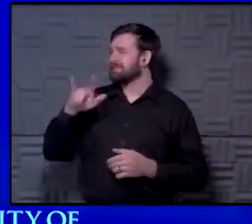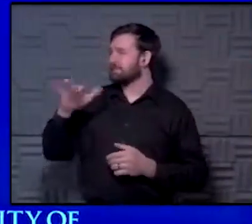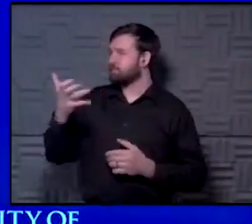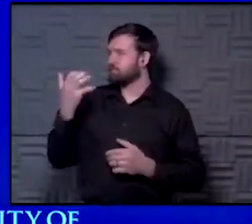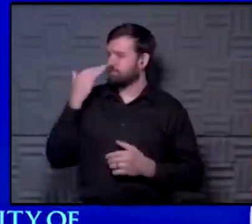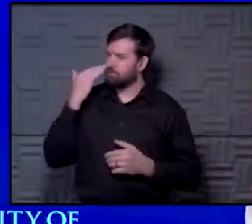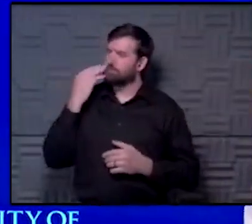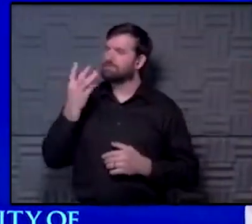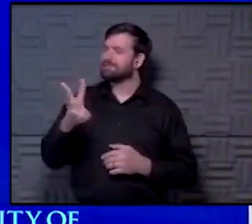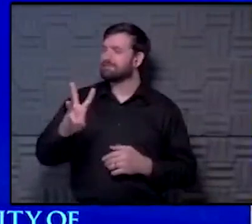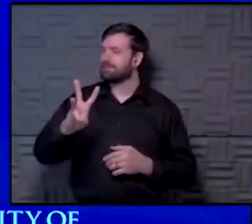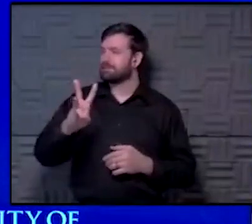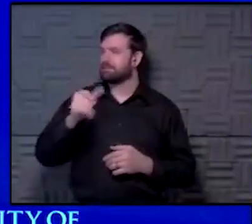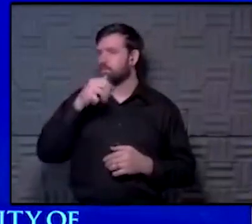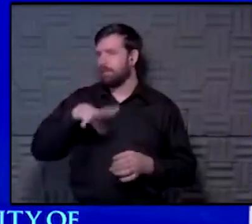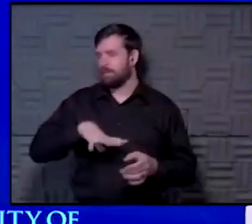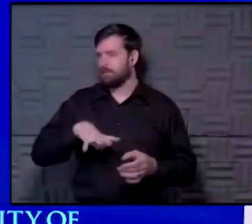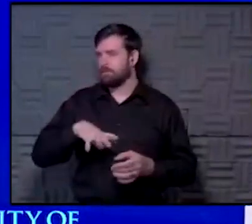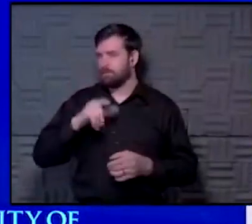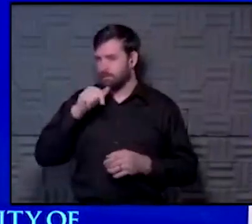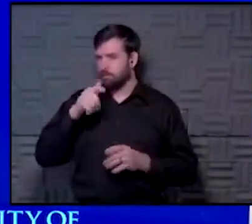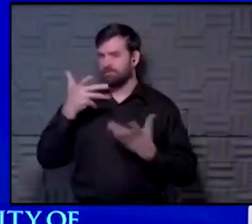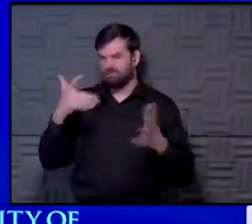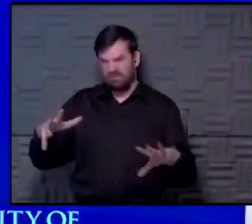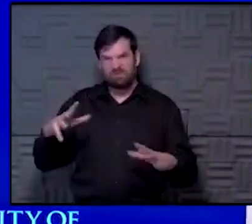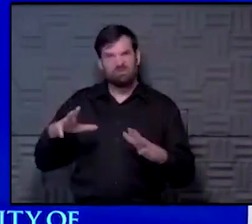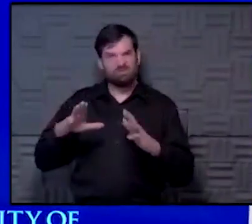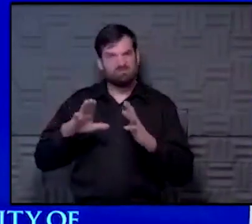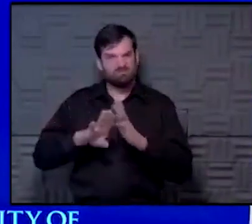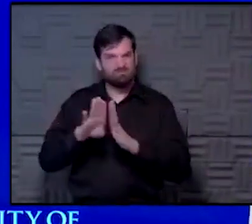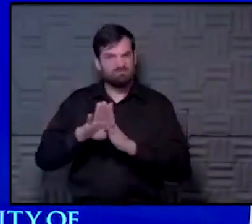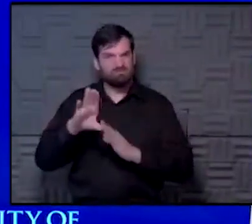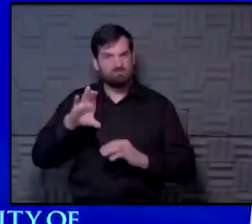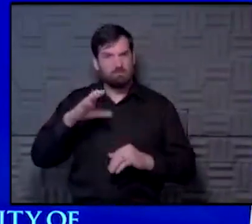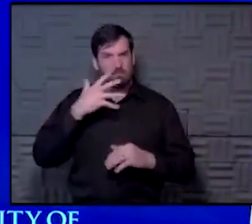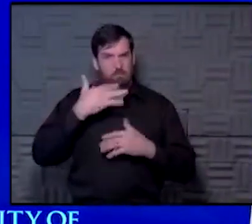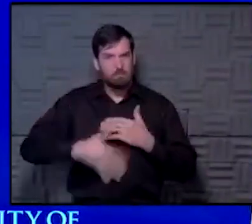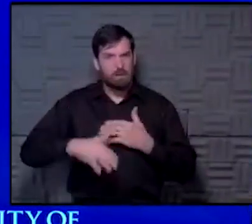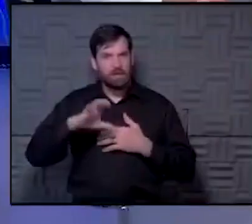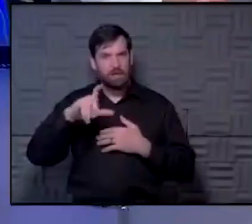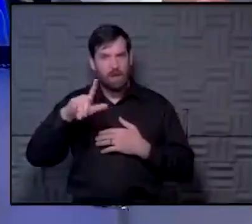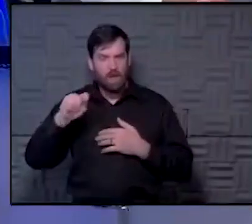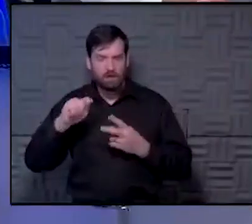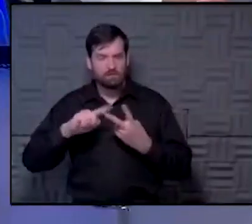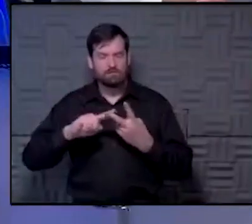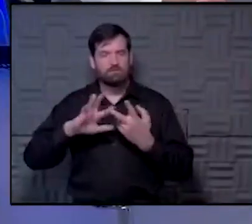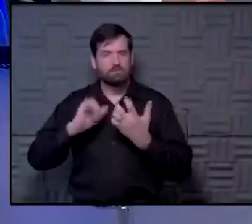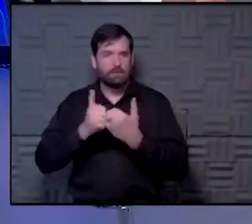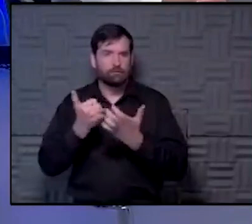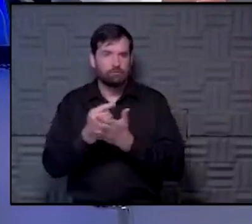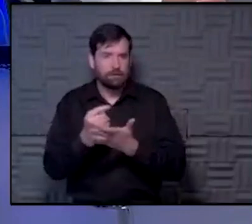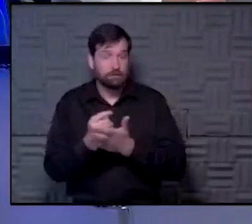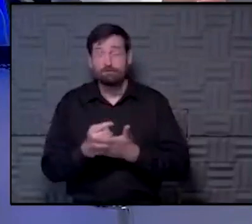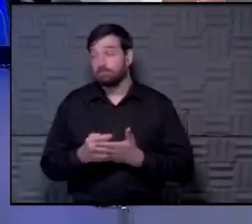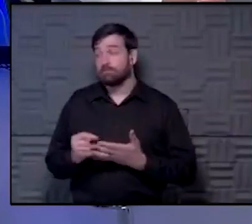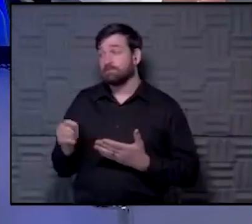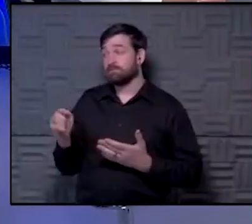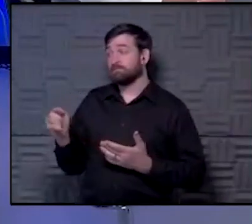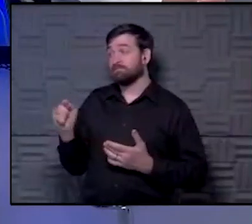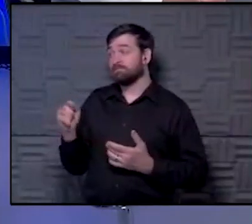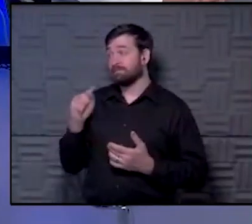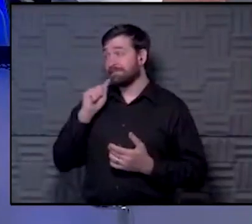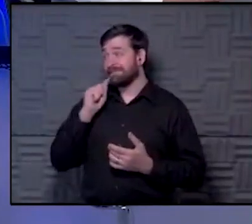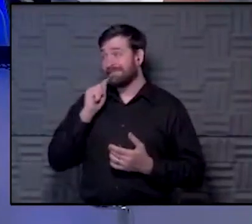6 women who developed blood clots after they got the vaccine, and how were they treated, and what were their outcomes? So this is a very severe